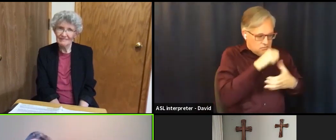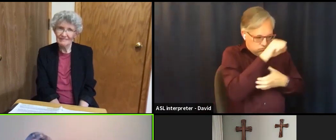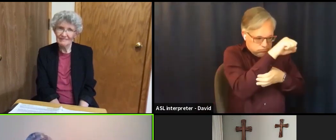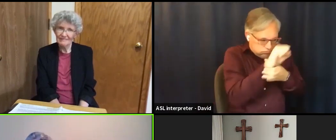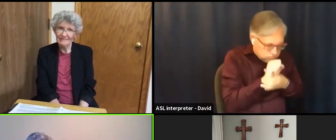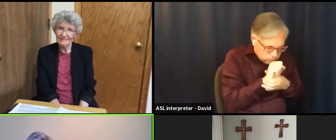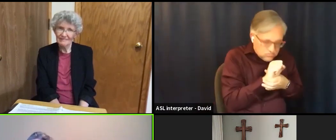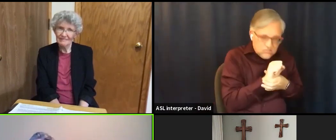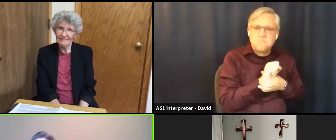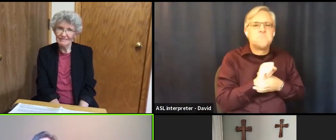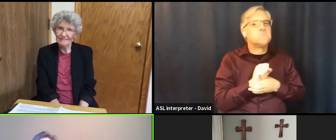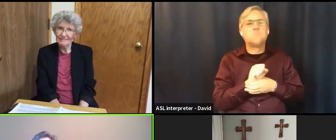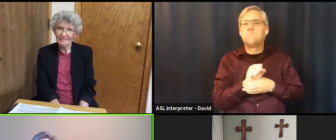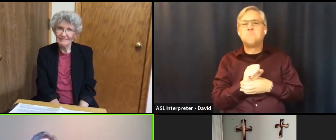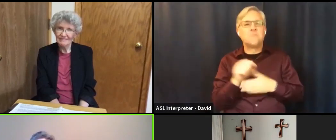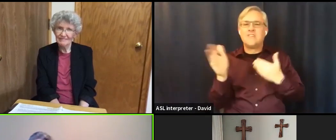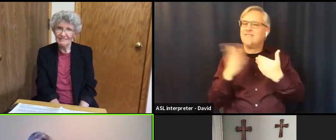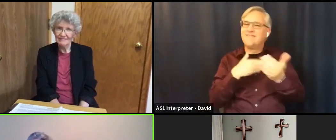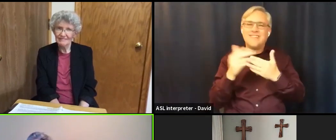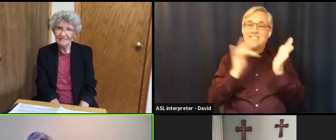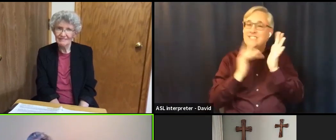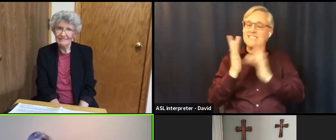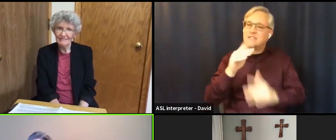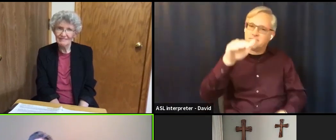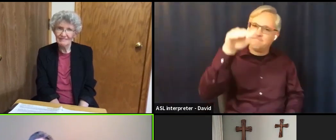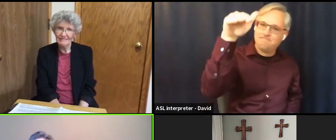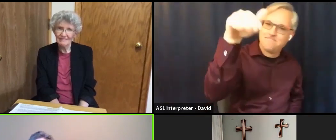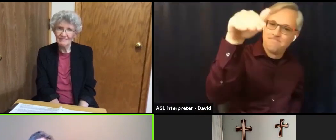sends Peter out to the world.